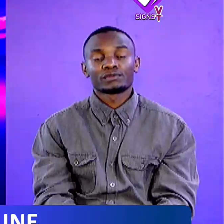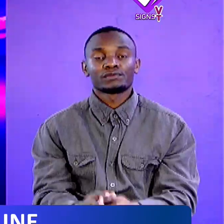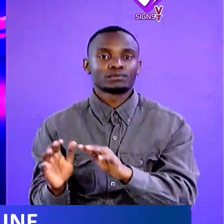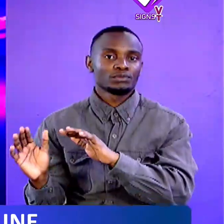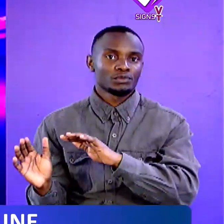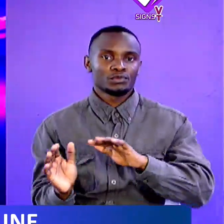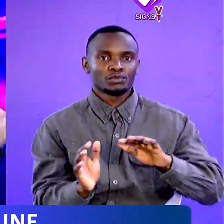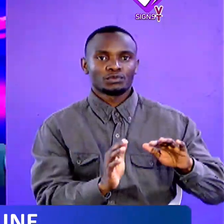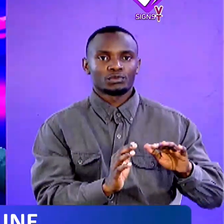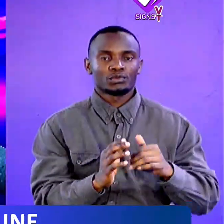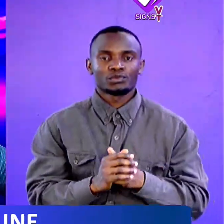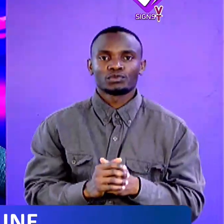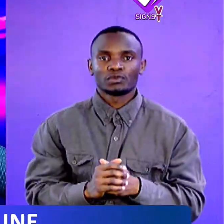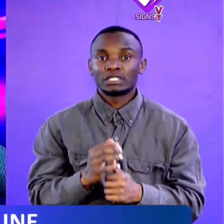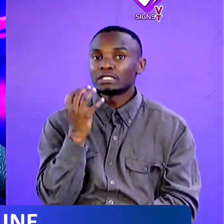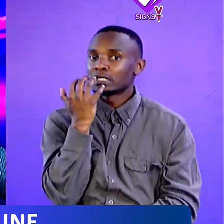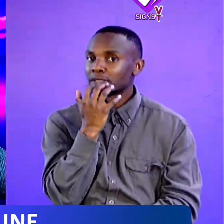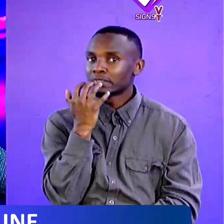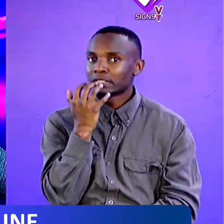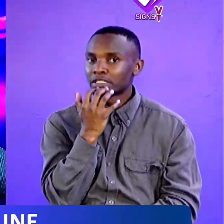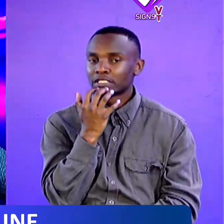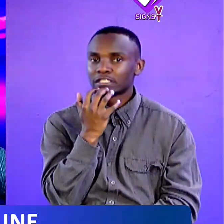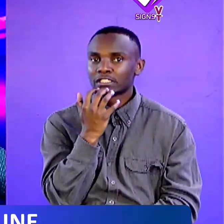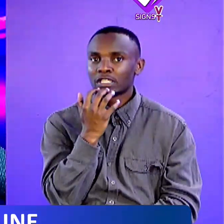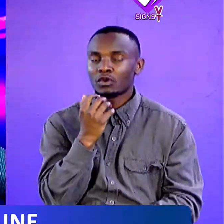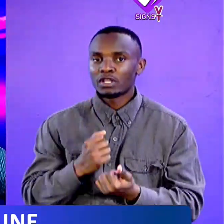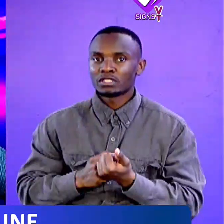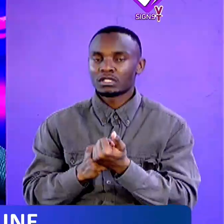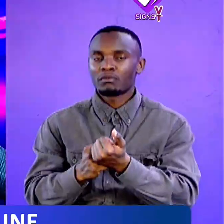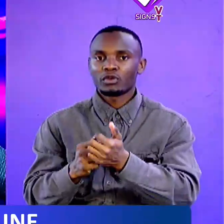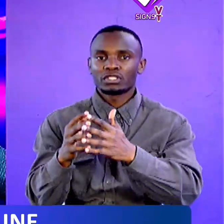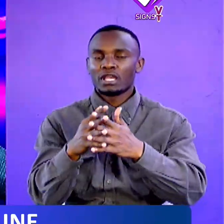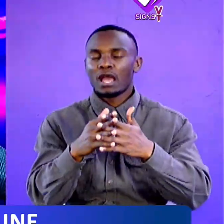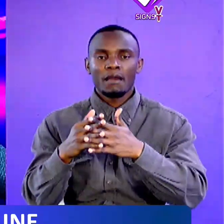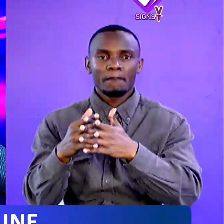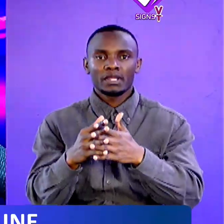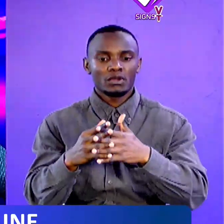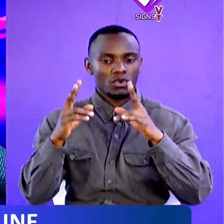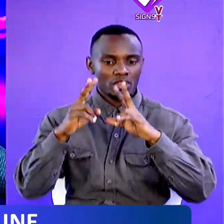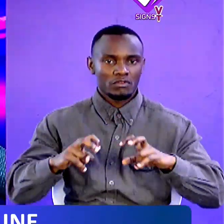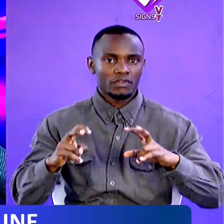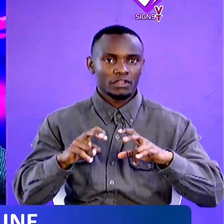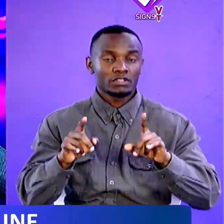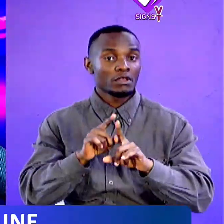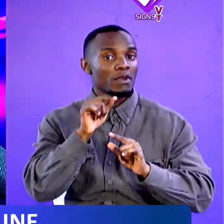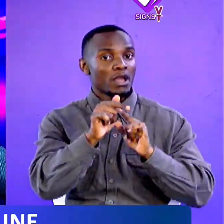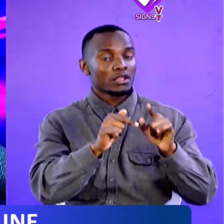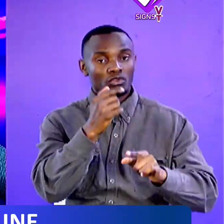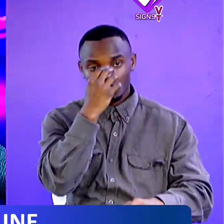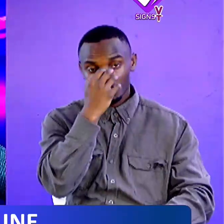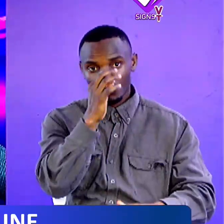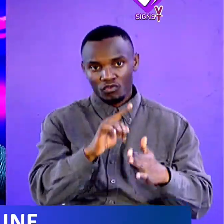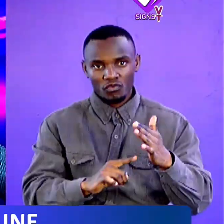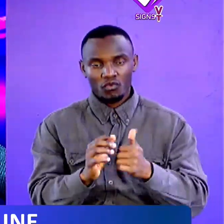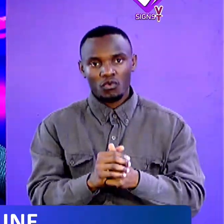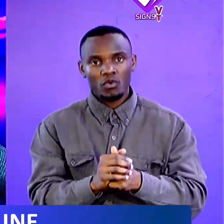From that now to Gachagua backs U.S. probe accuses Ruto of aiding terrorists. Former Deputy President Rigathi Gachagua